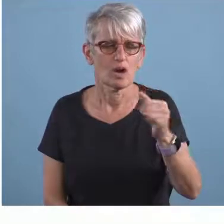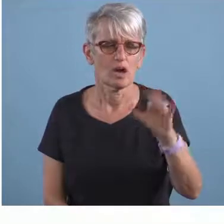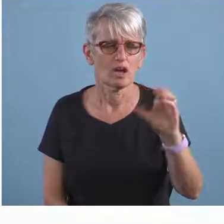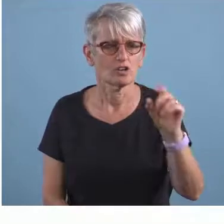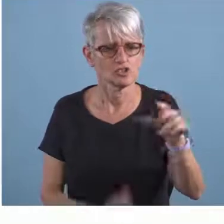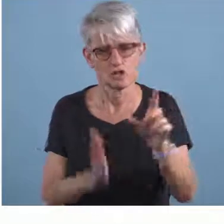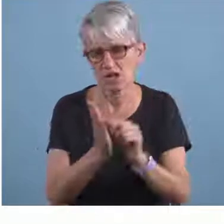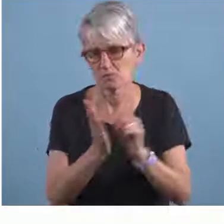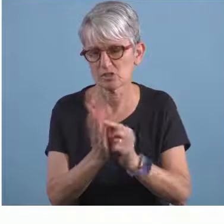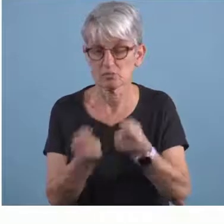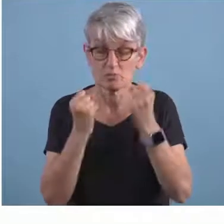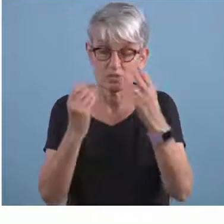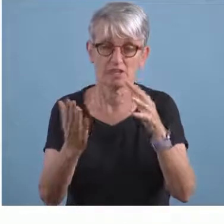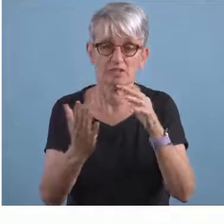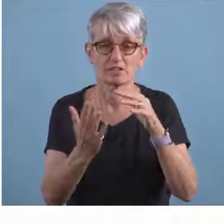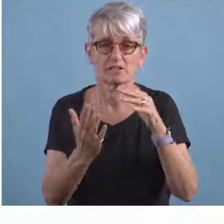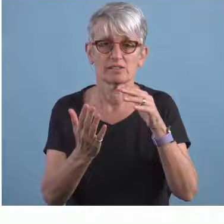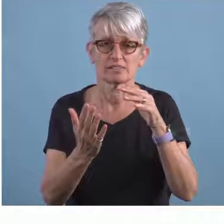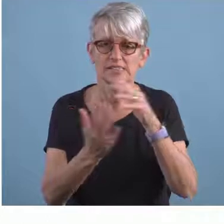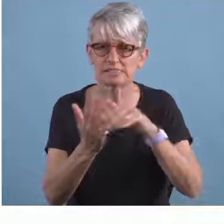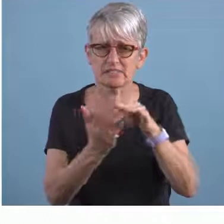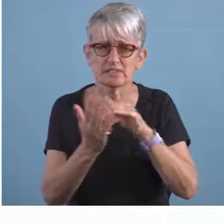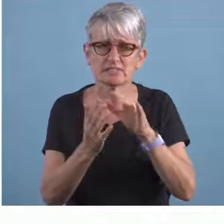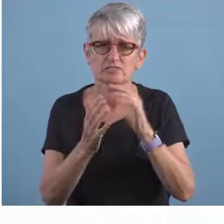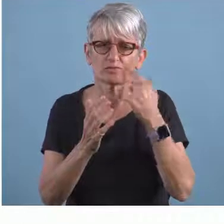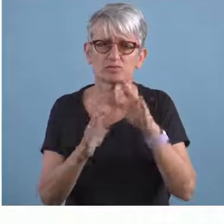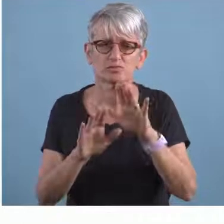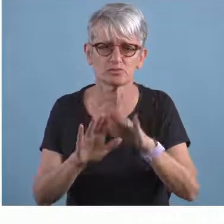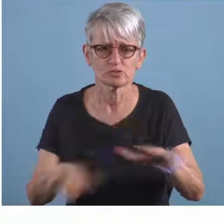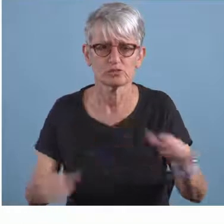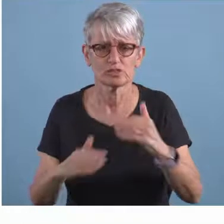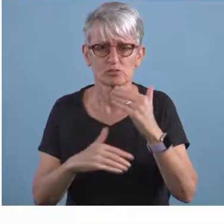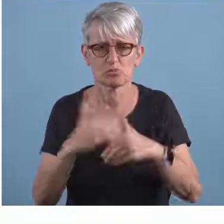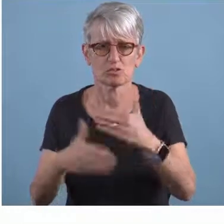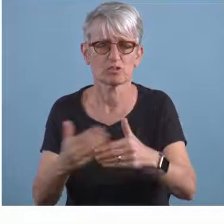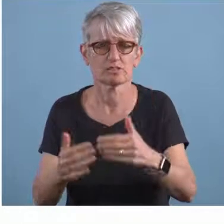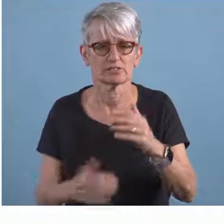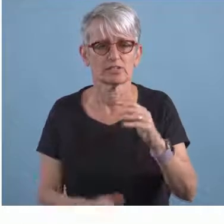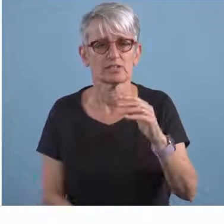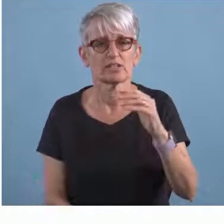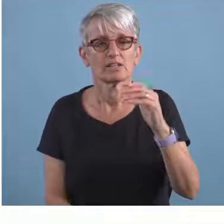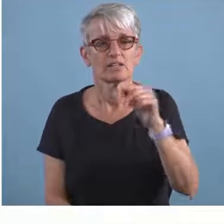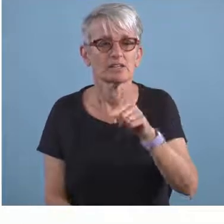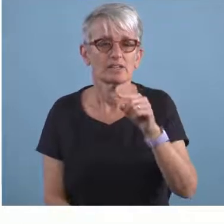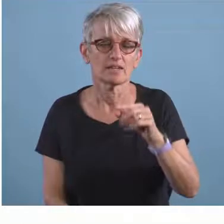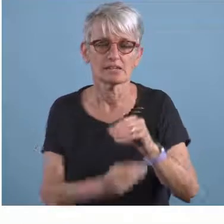published many studies looking at kids' progress in the telepractice condition,